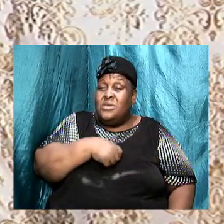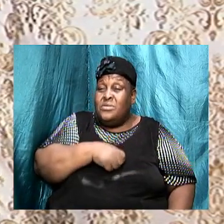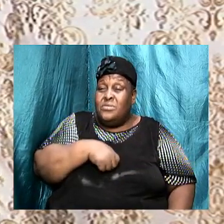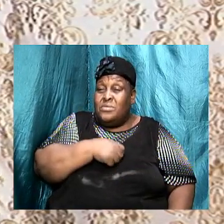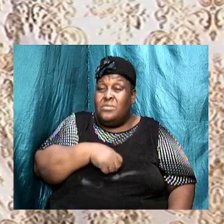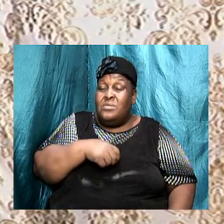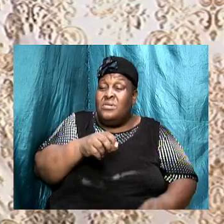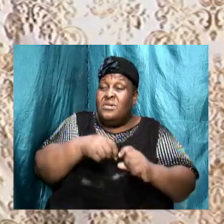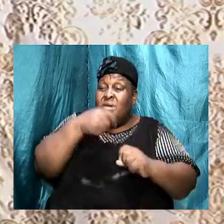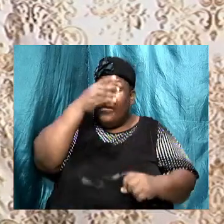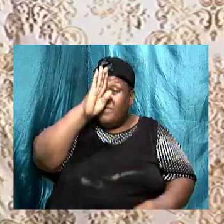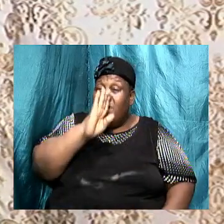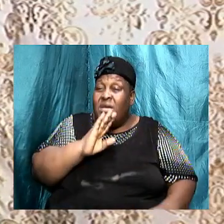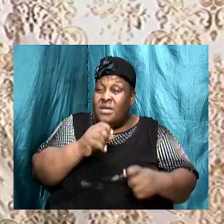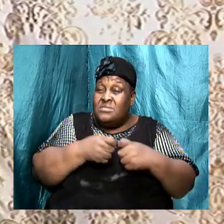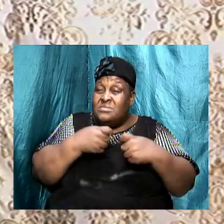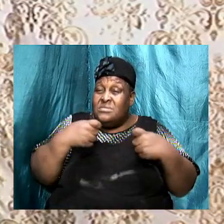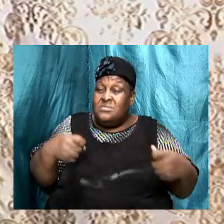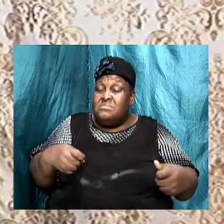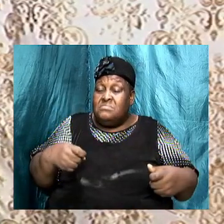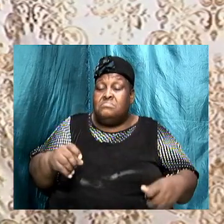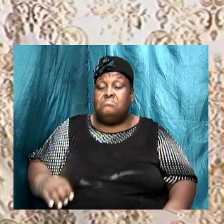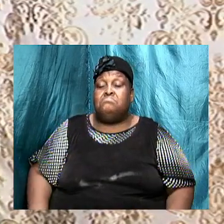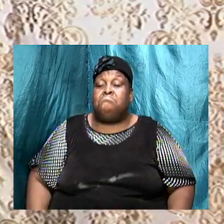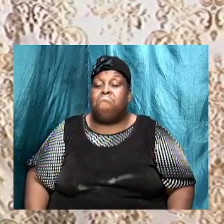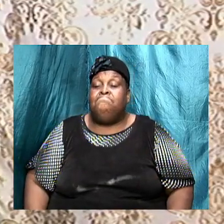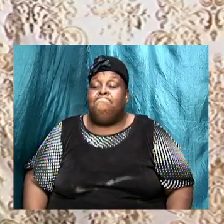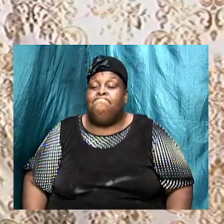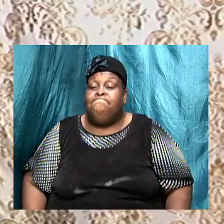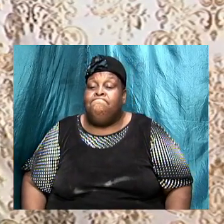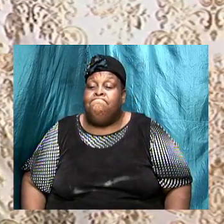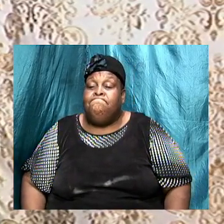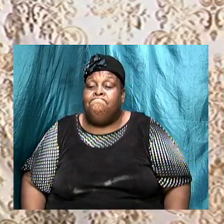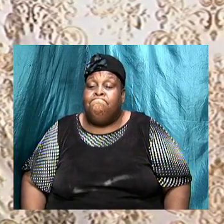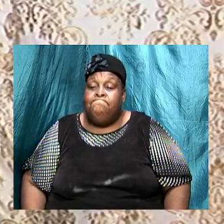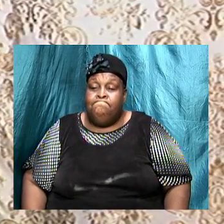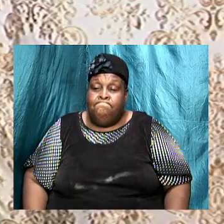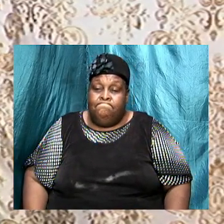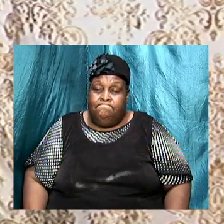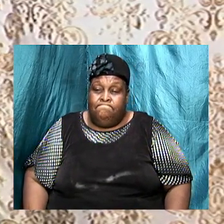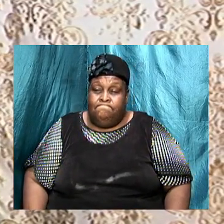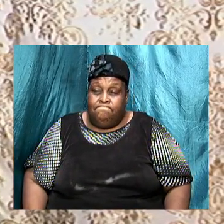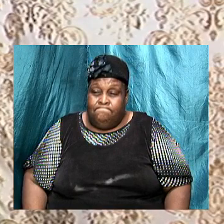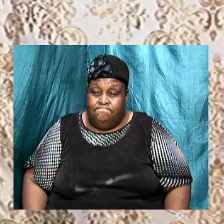Corinthians 7, 9, and 10.